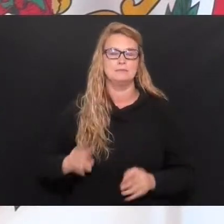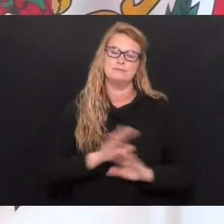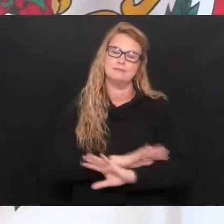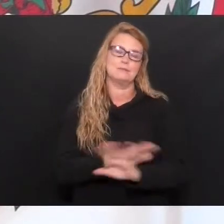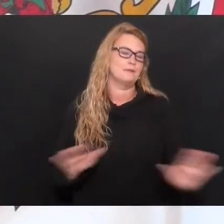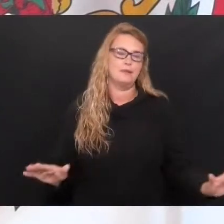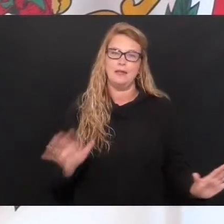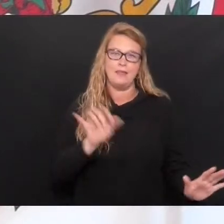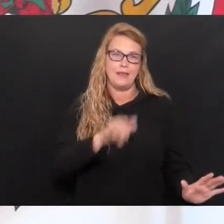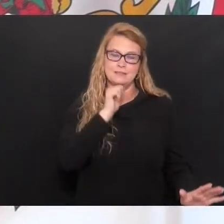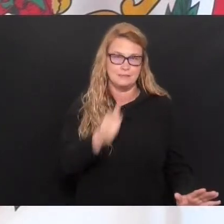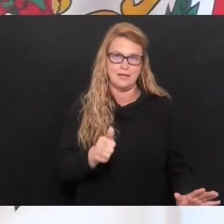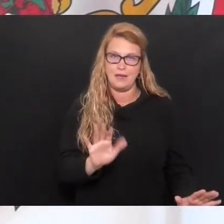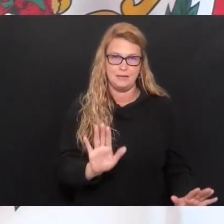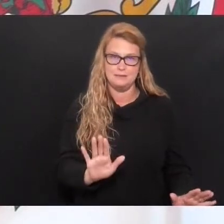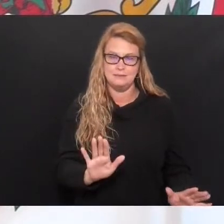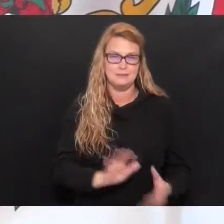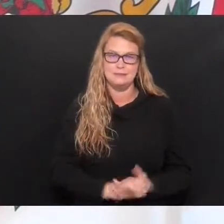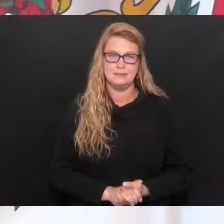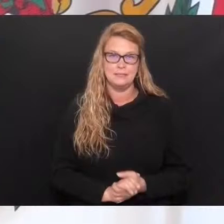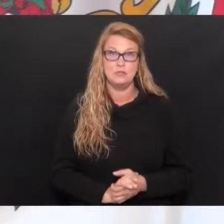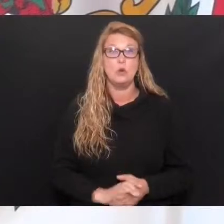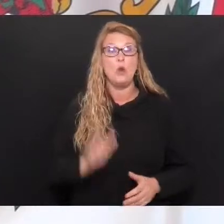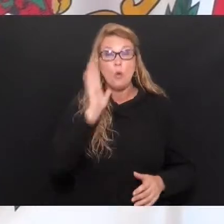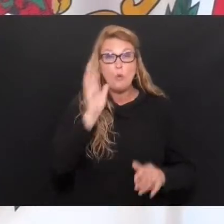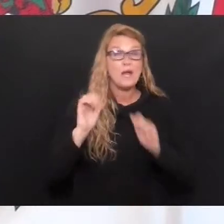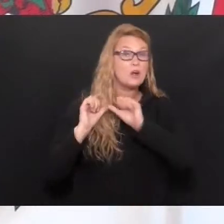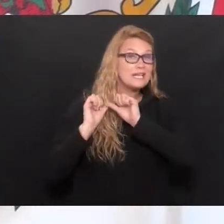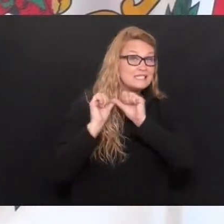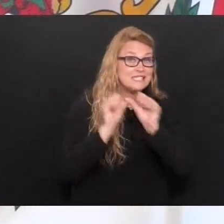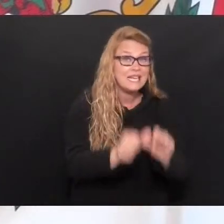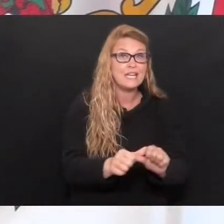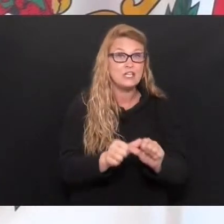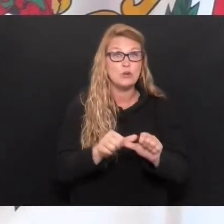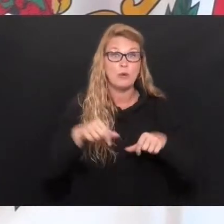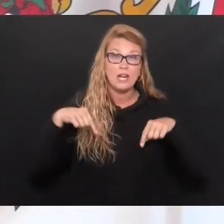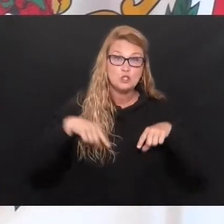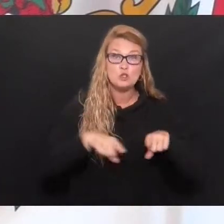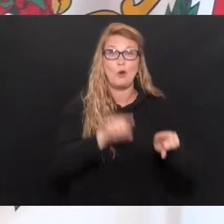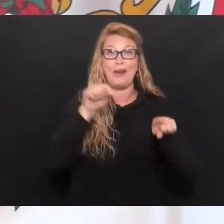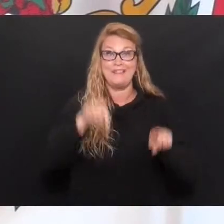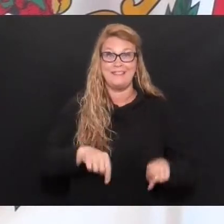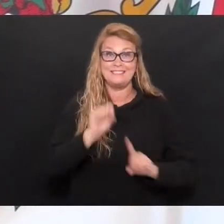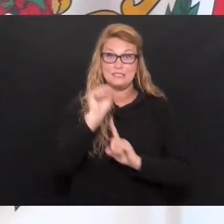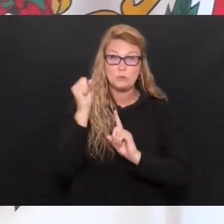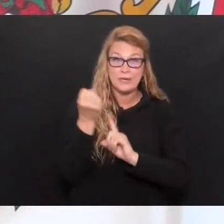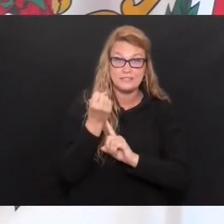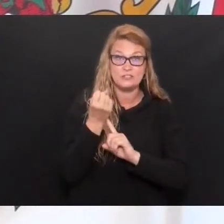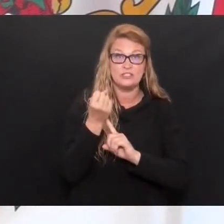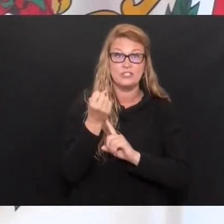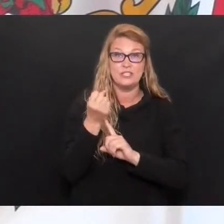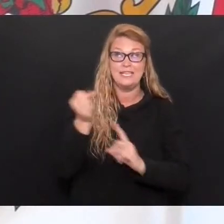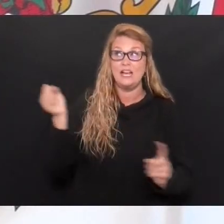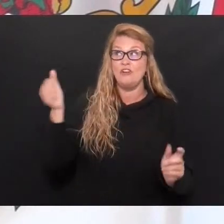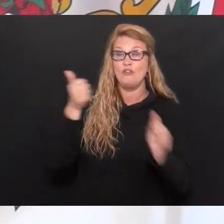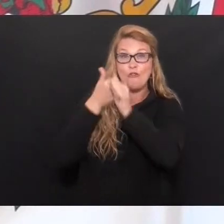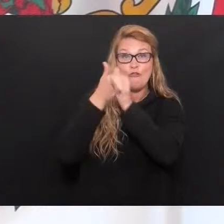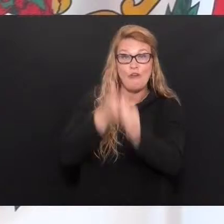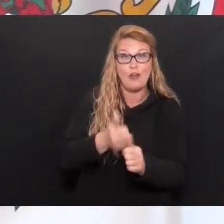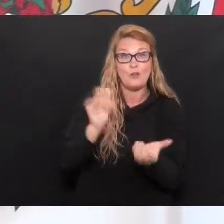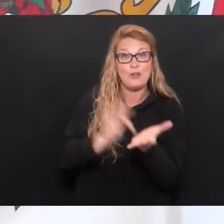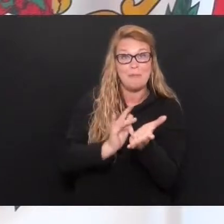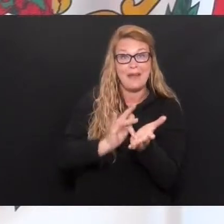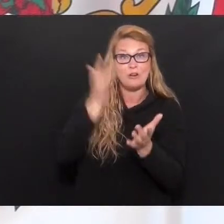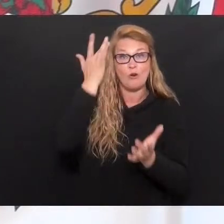not wear a mask. We will continue all the way through this thing to listen to all the medical experts,